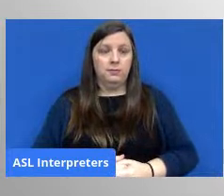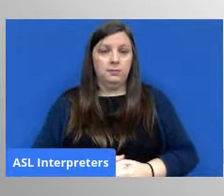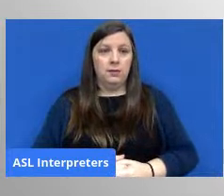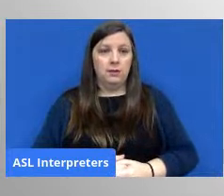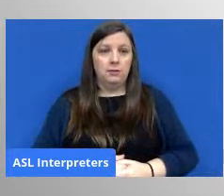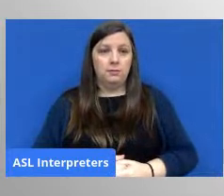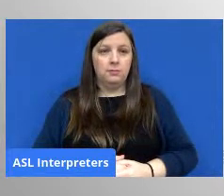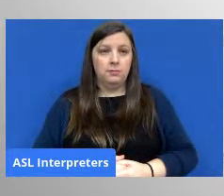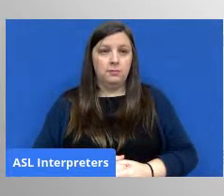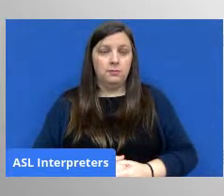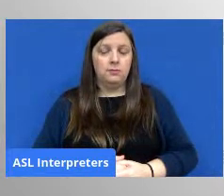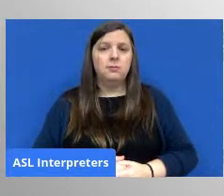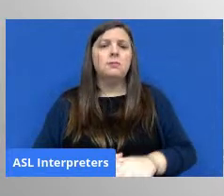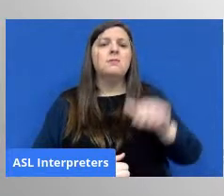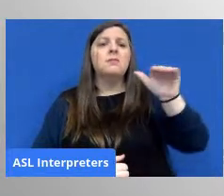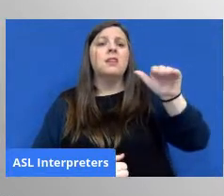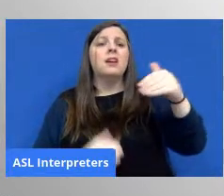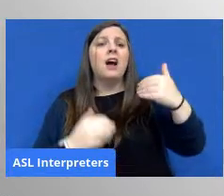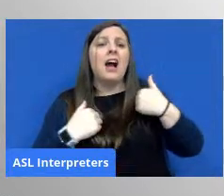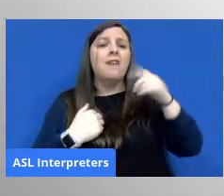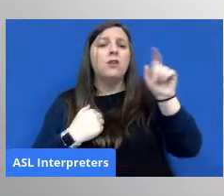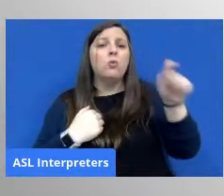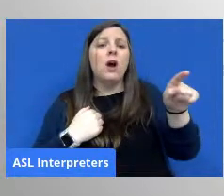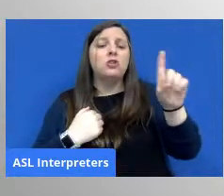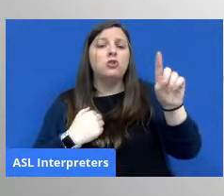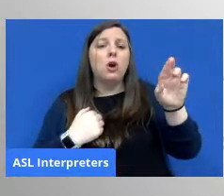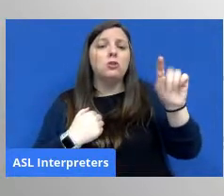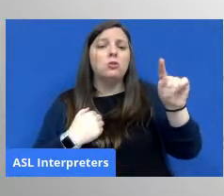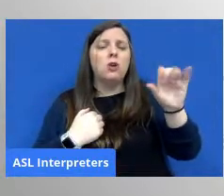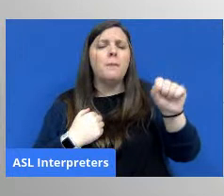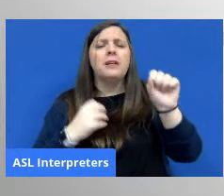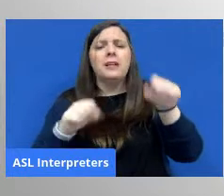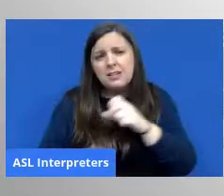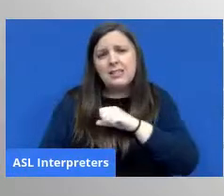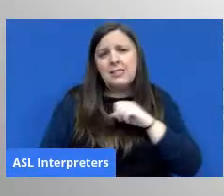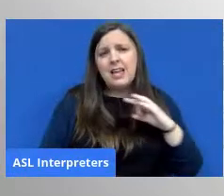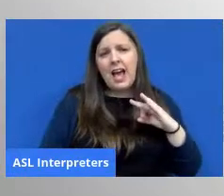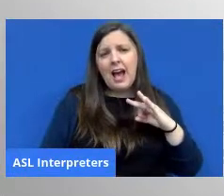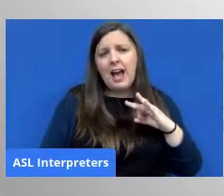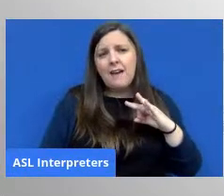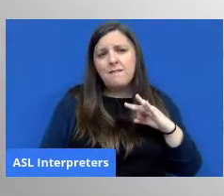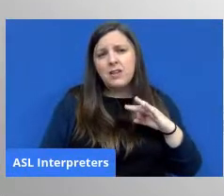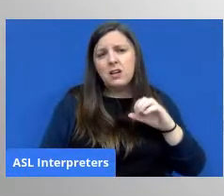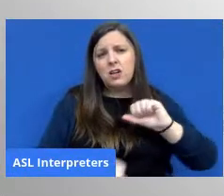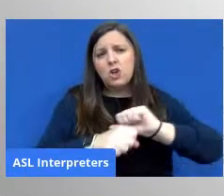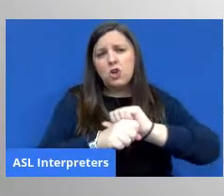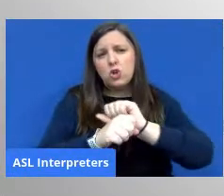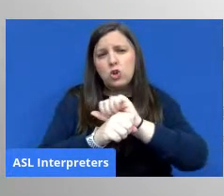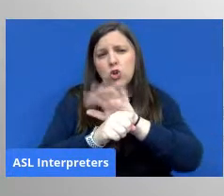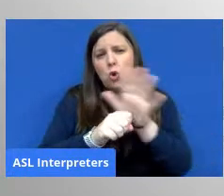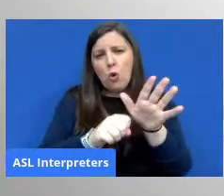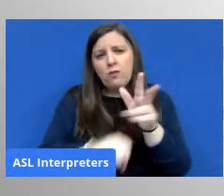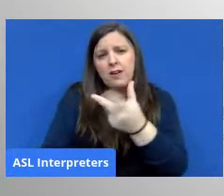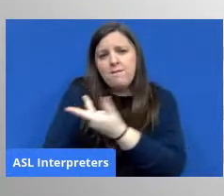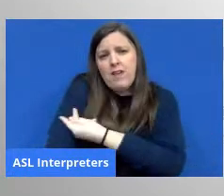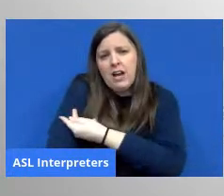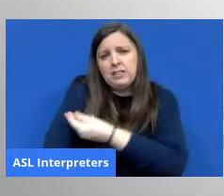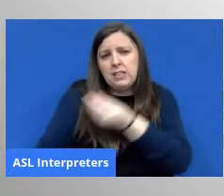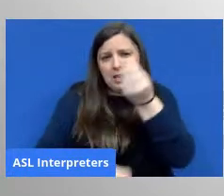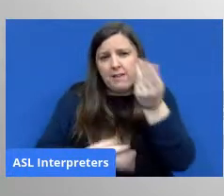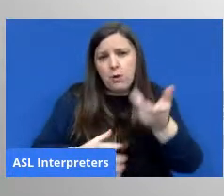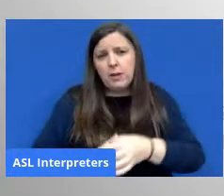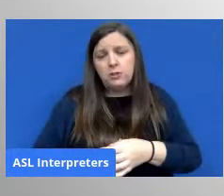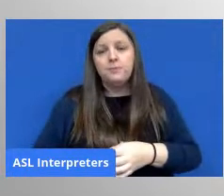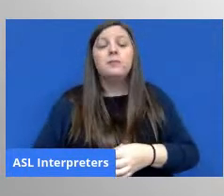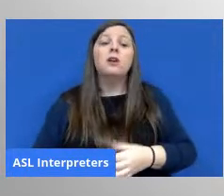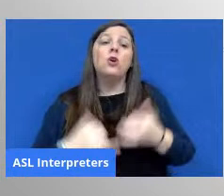I've got a question, Dr. Thomas. Yes, sir. Can you repeat about the COVID vaccine information? Right